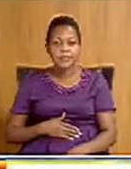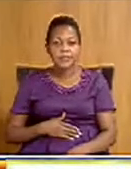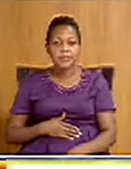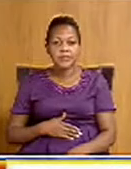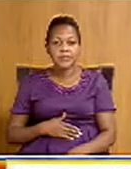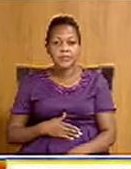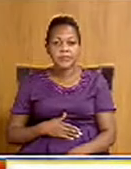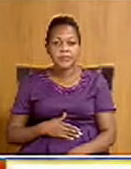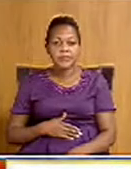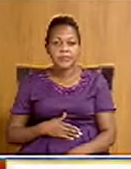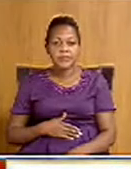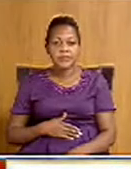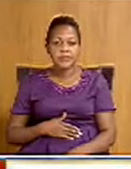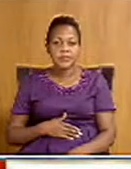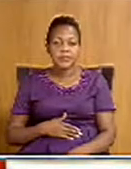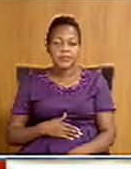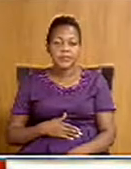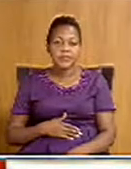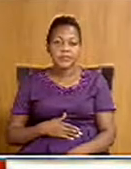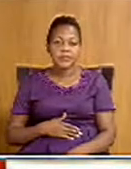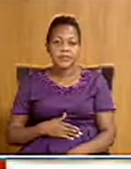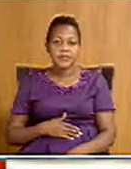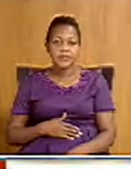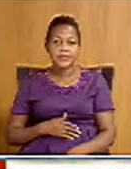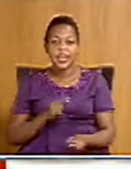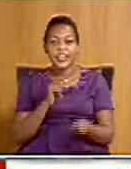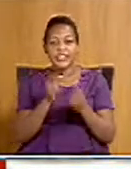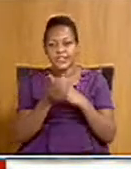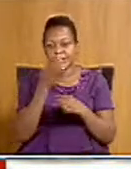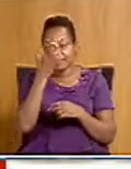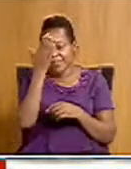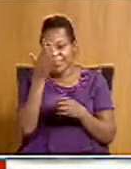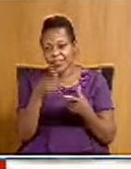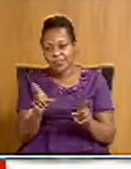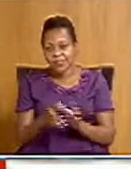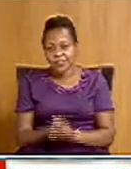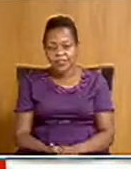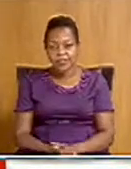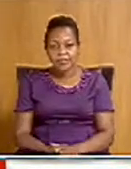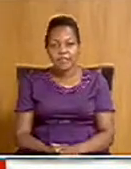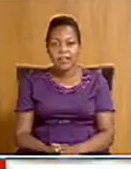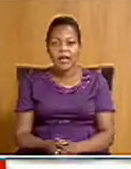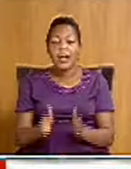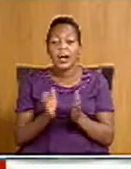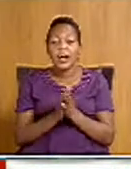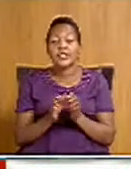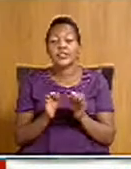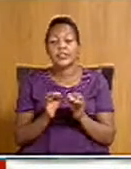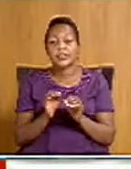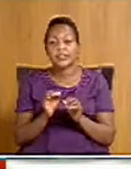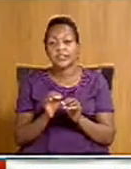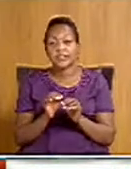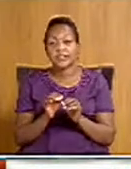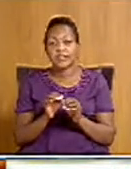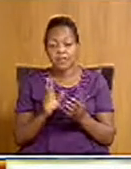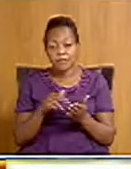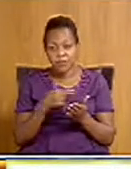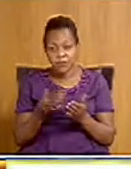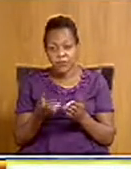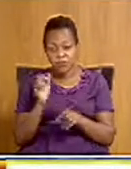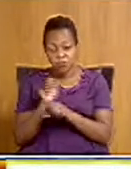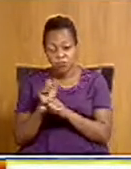chonka, teach me each keken, and no effort at all for the